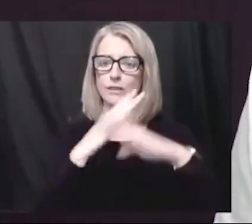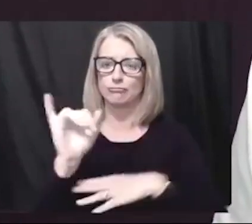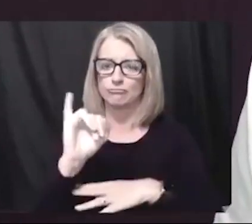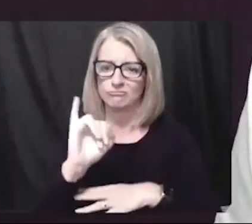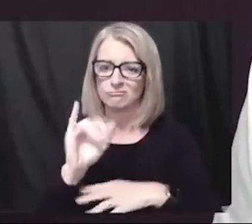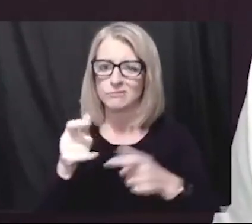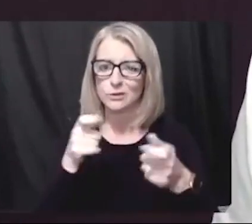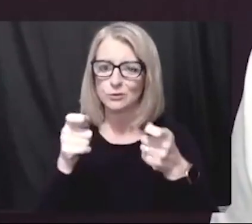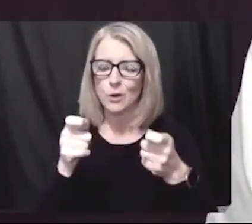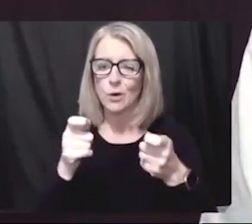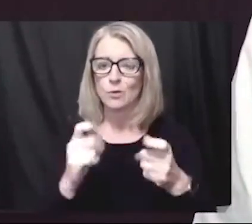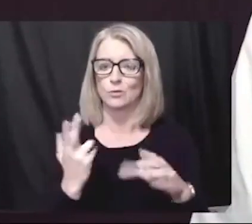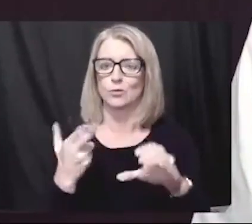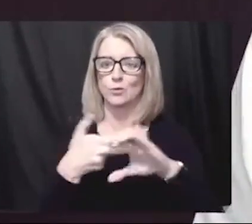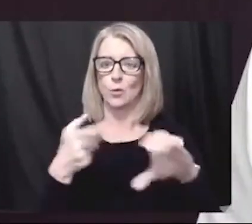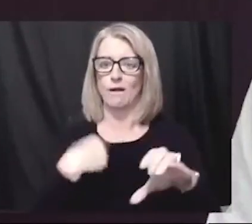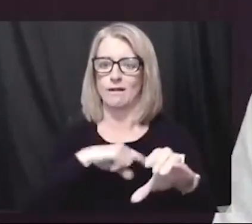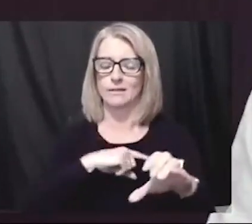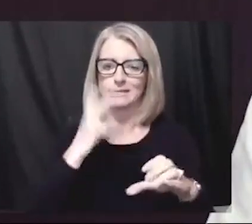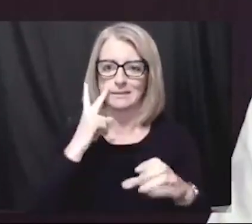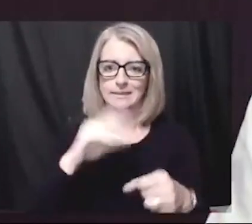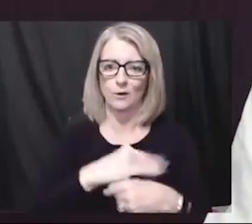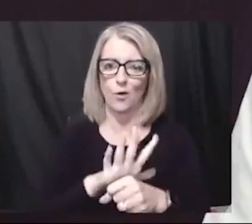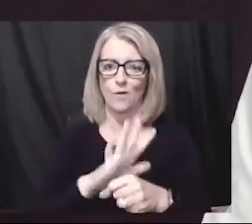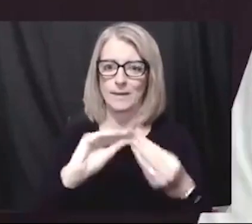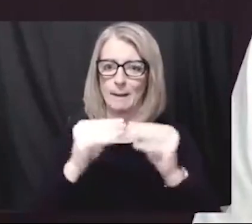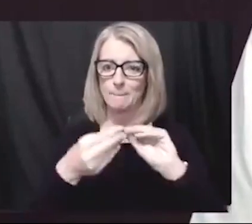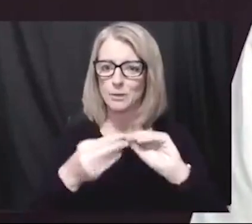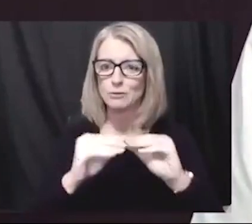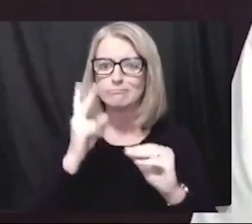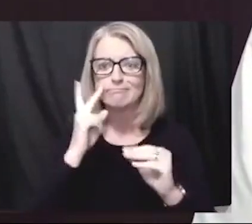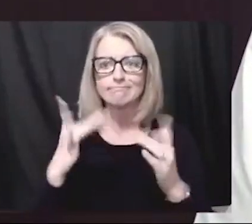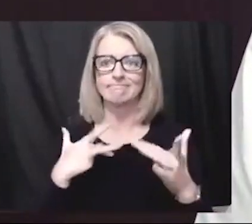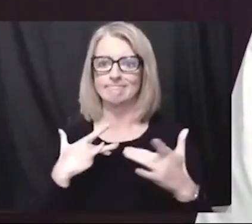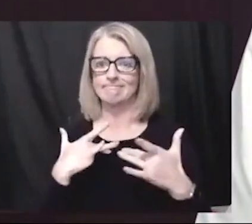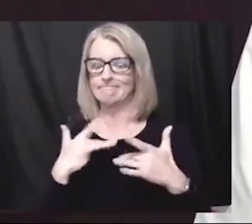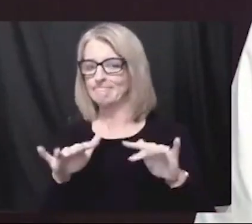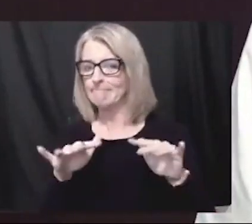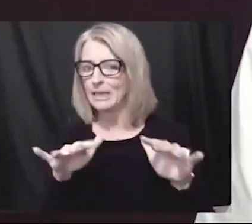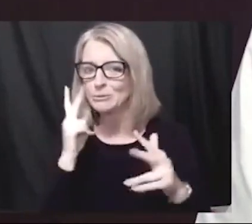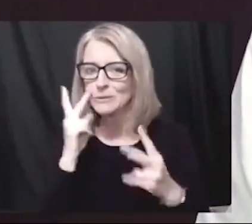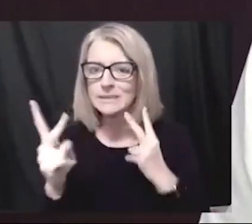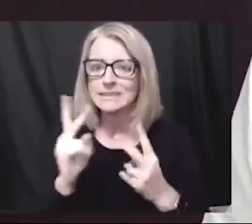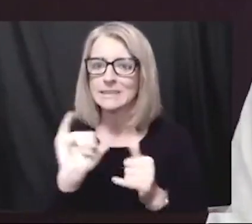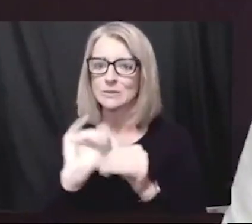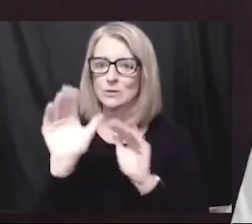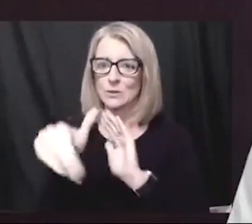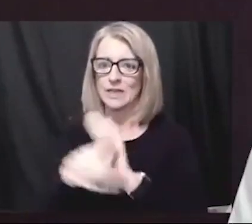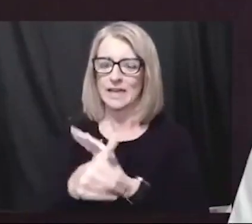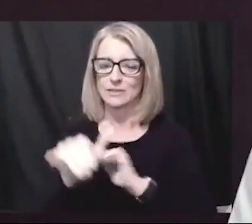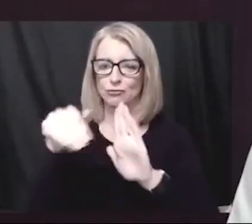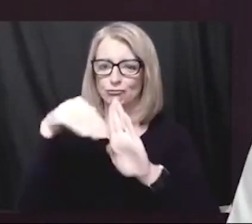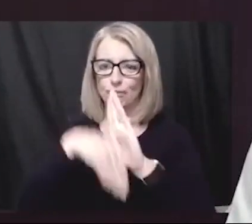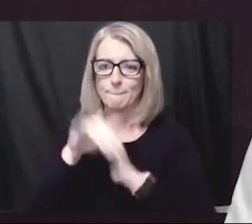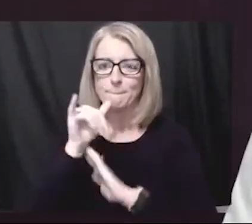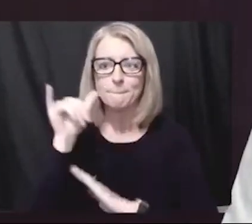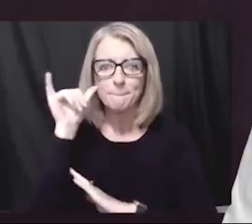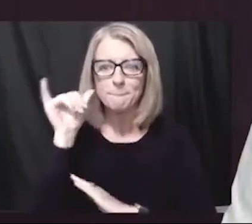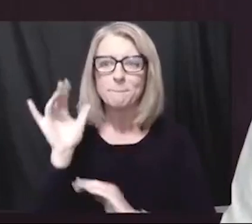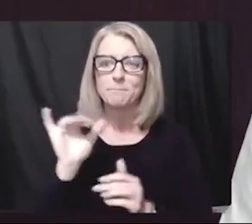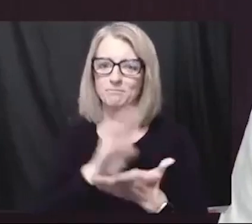with a look at this morning's COVID patient numbers. Anxious to have a little bit of a conversation about that after the nice drop yesterday. So we're going to talk more about it with